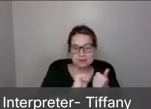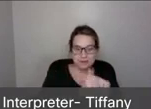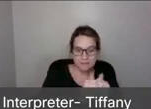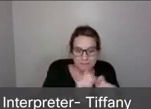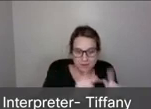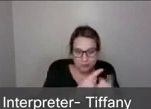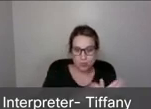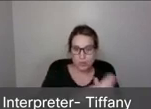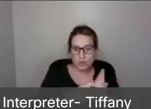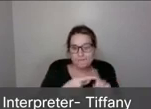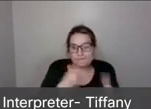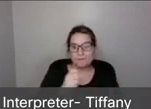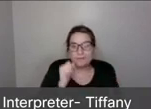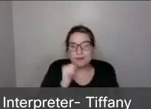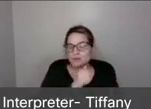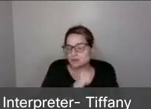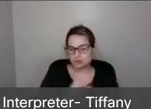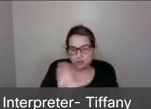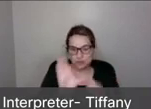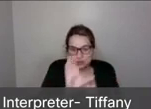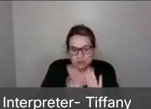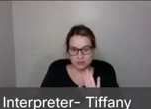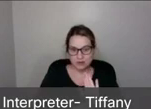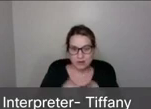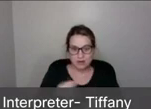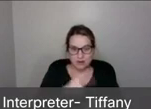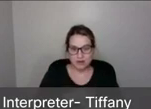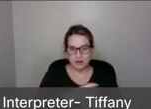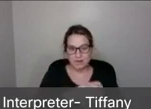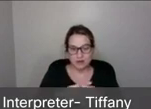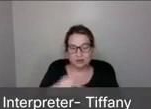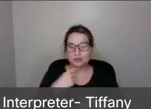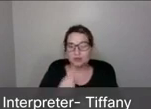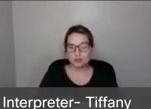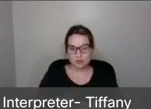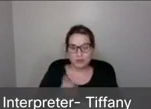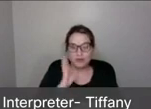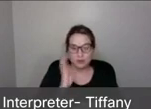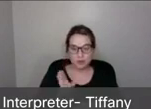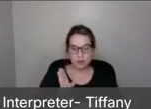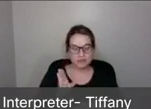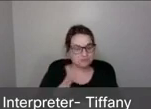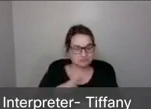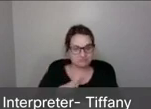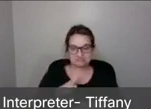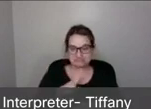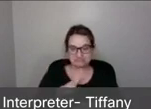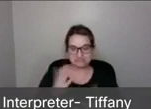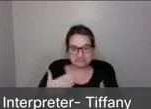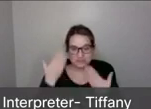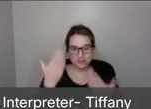by the Arizona Constitution. Native Americans are told that they will be all right in the